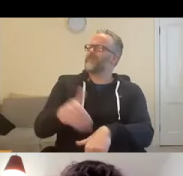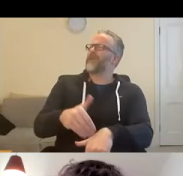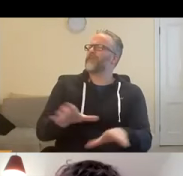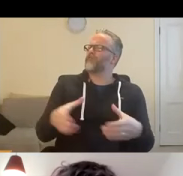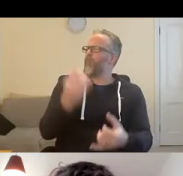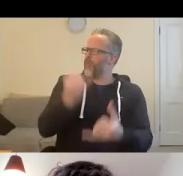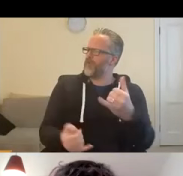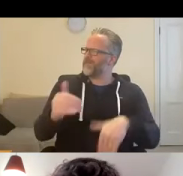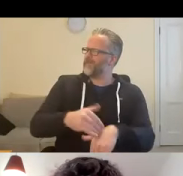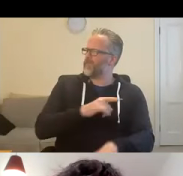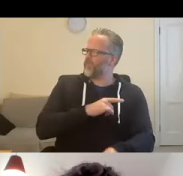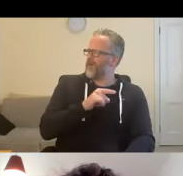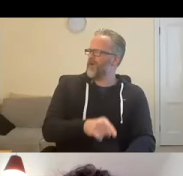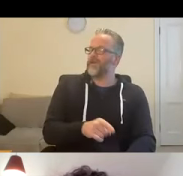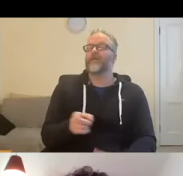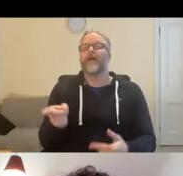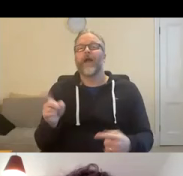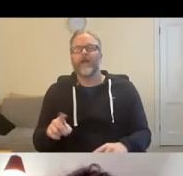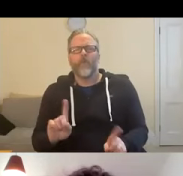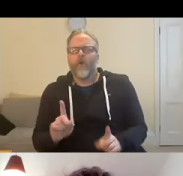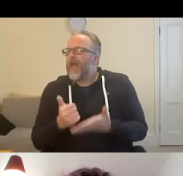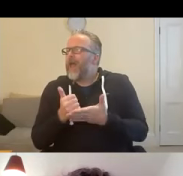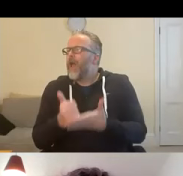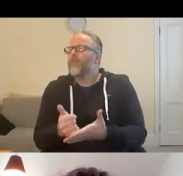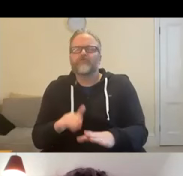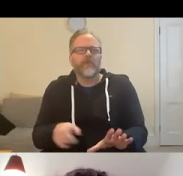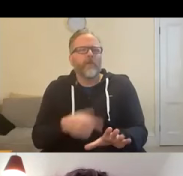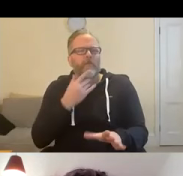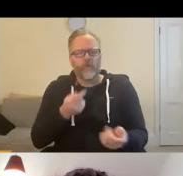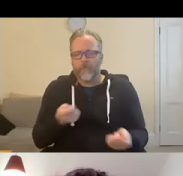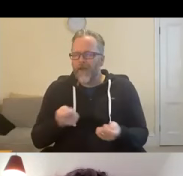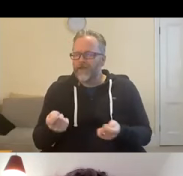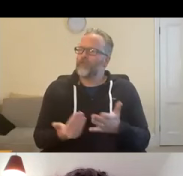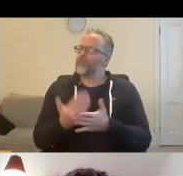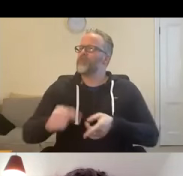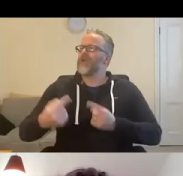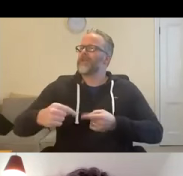groups? And what might help children and young people to manage these challenges?